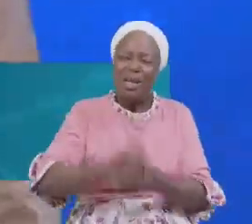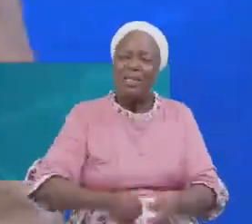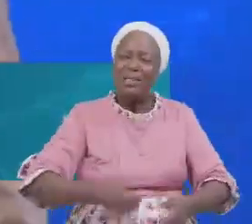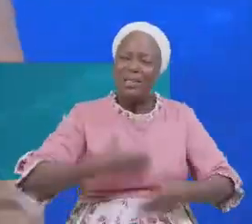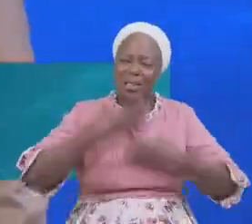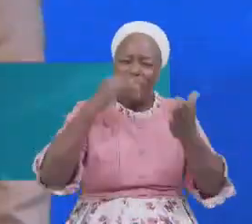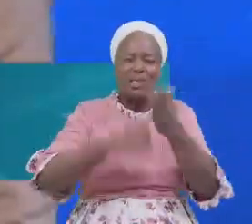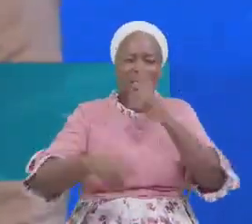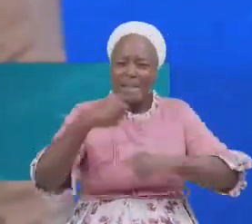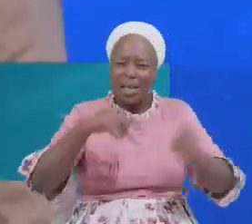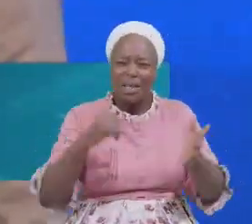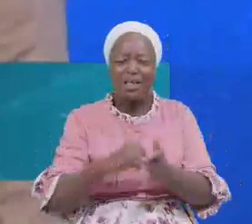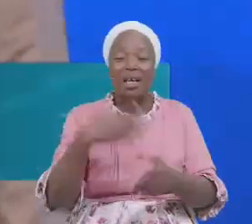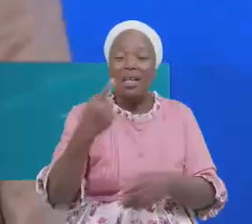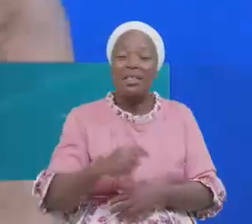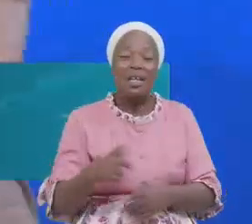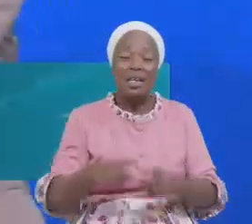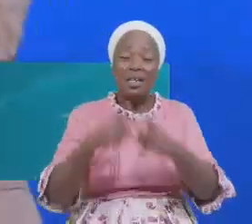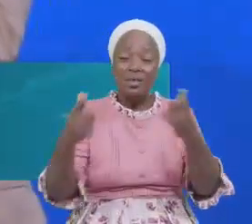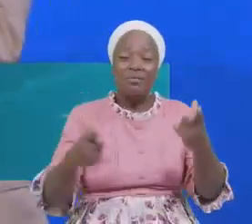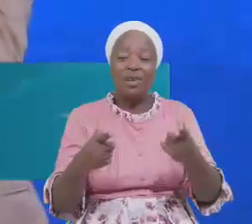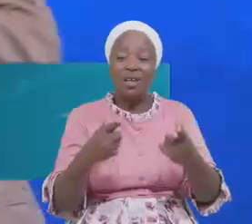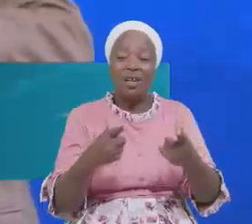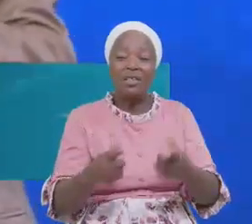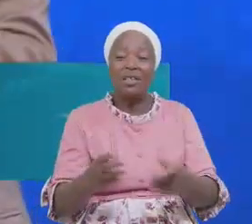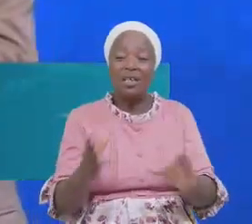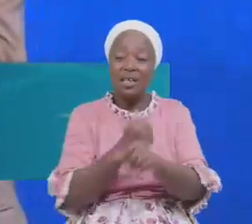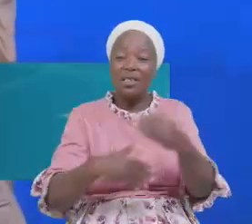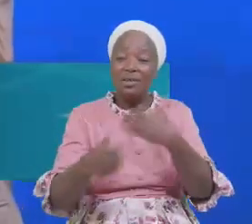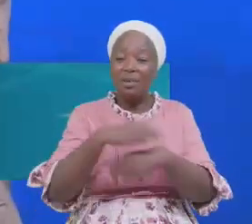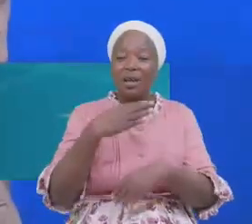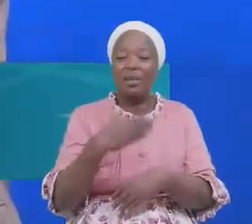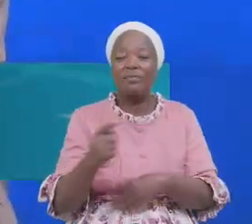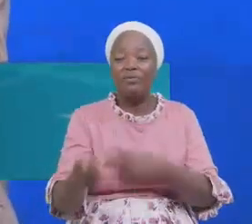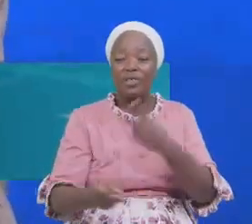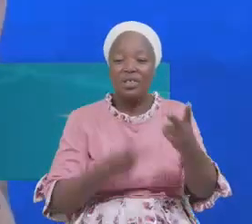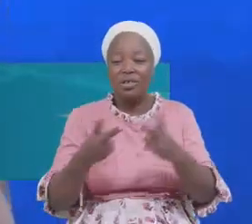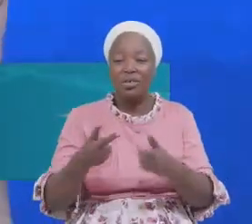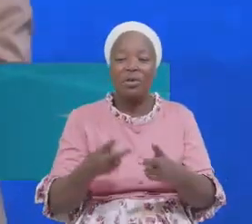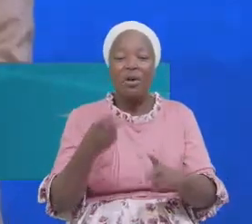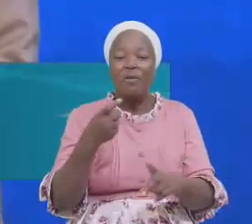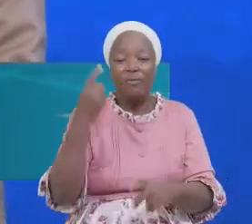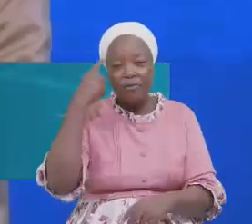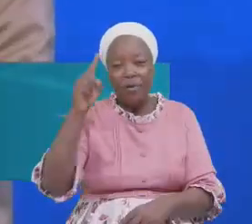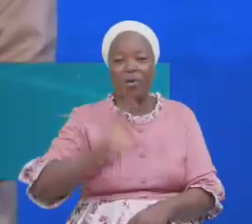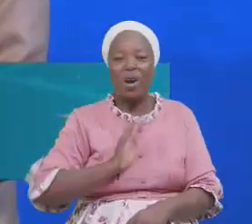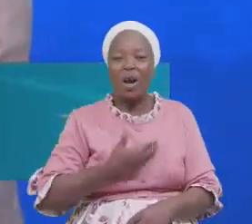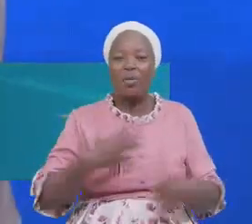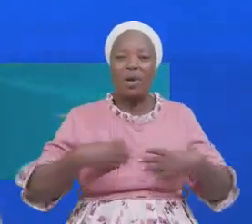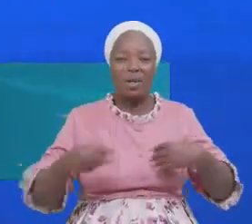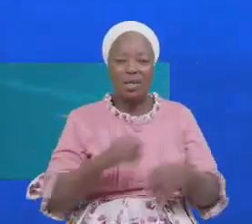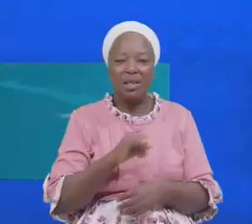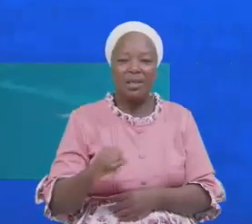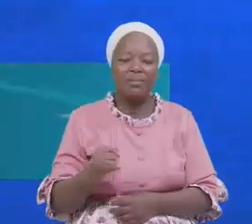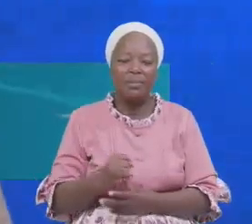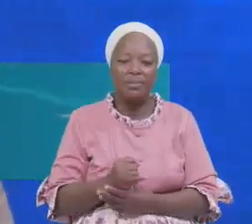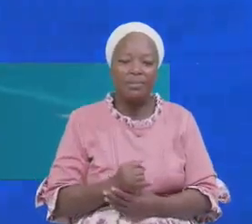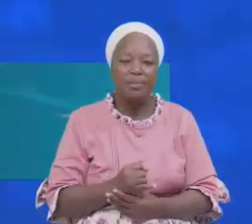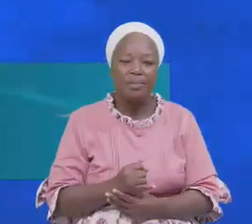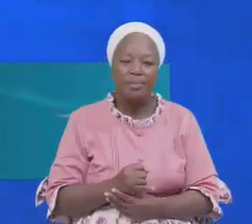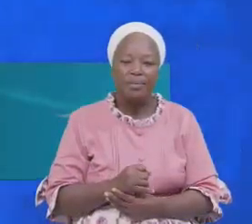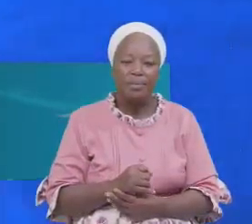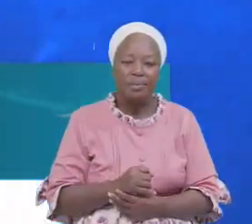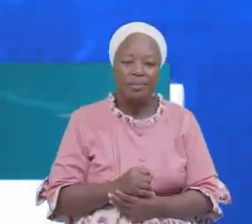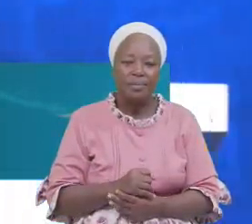The great restorative visitation for our healing.